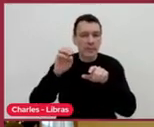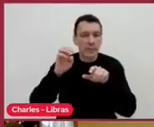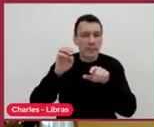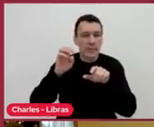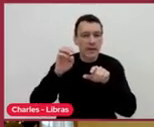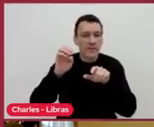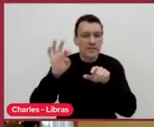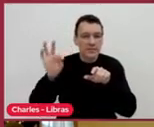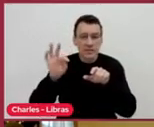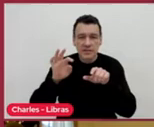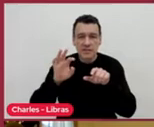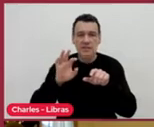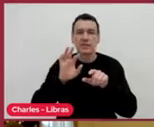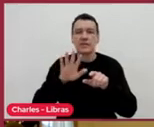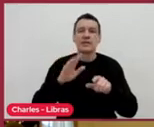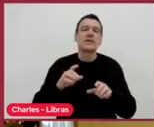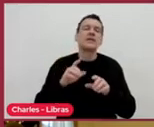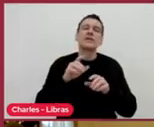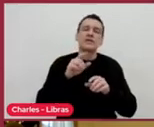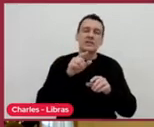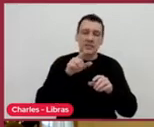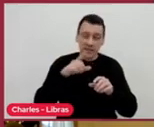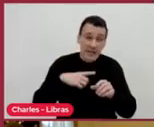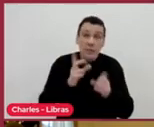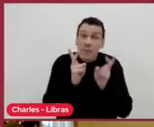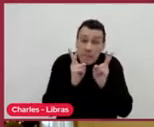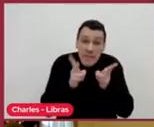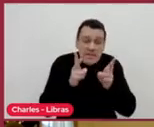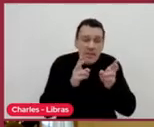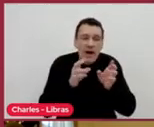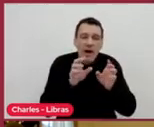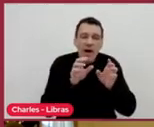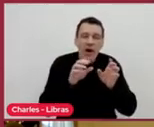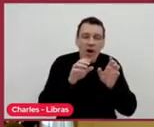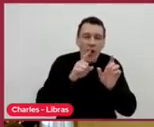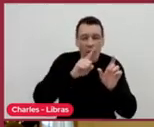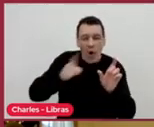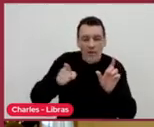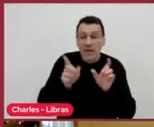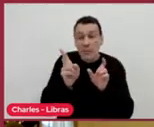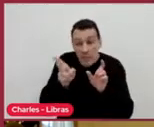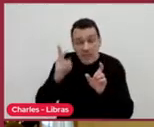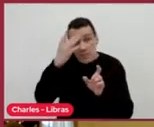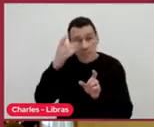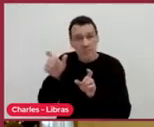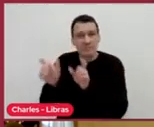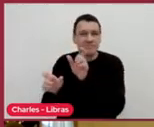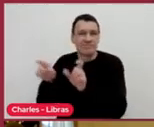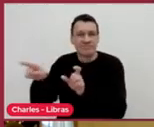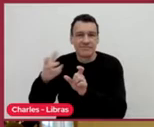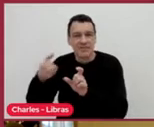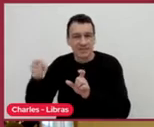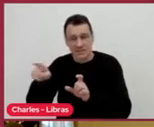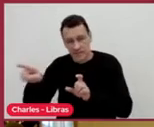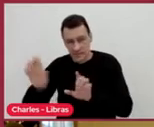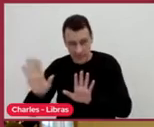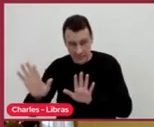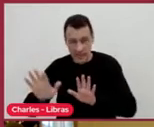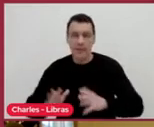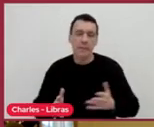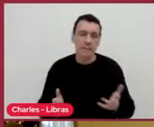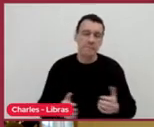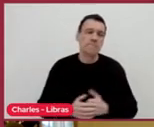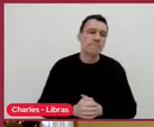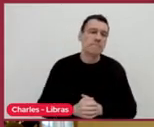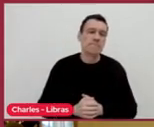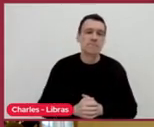accounts in the same order as the person came. So if I receive so I am querying the